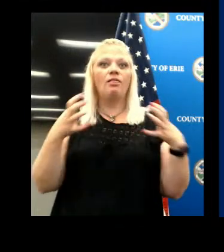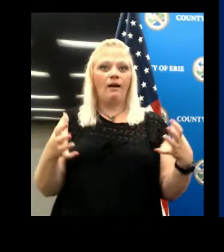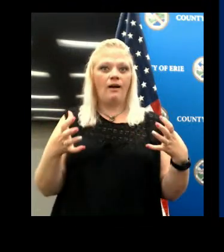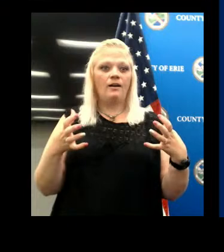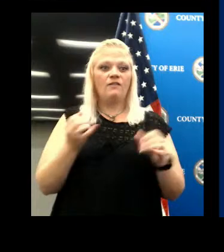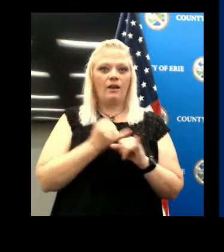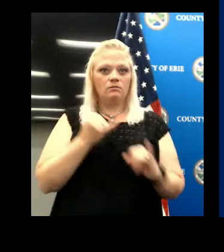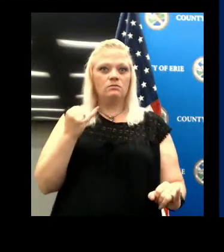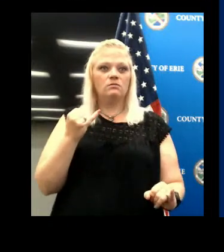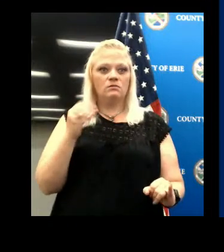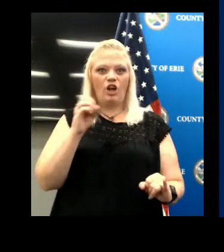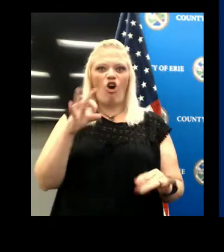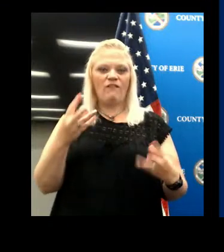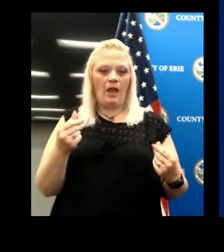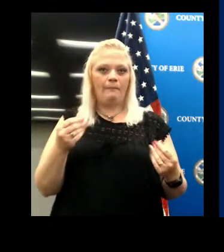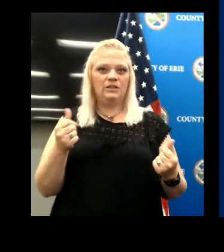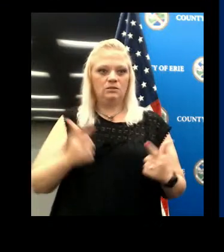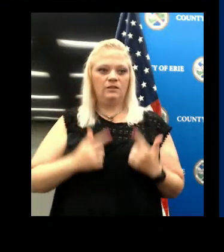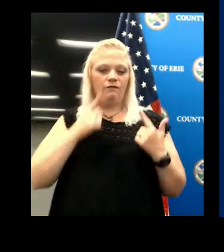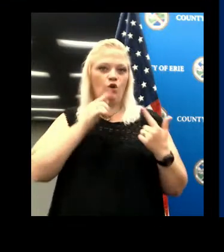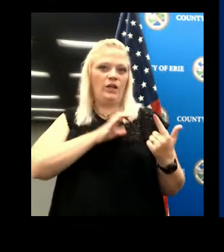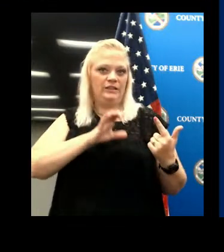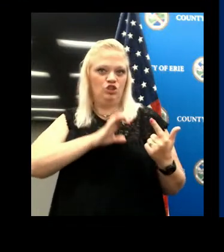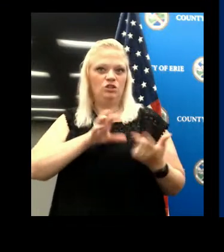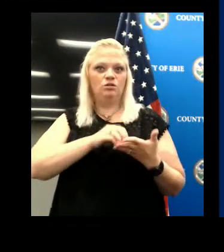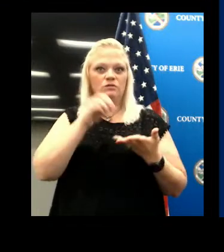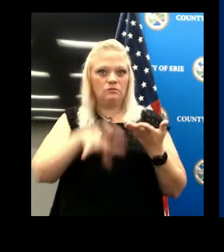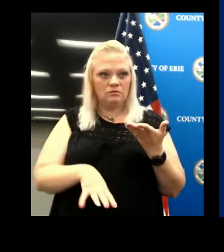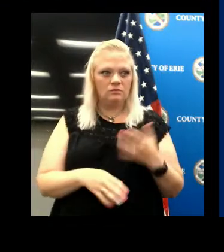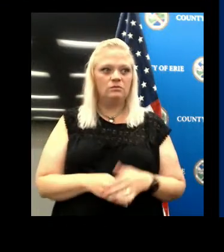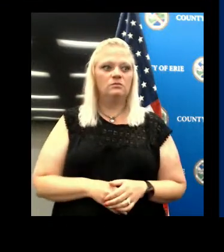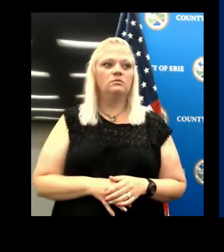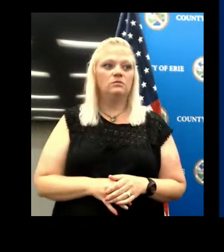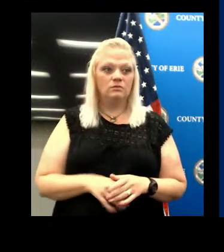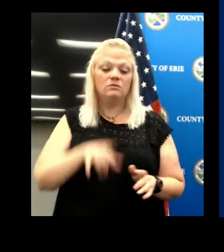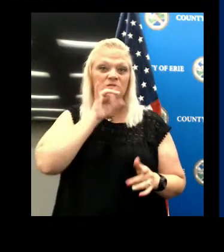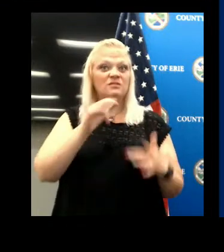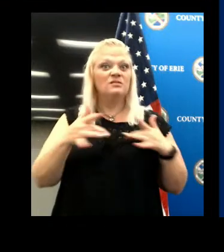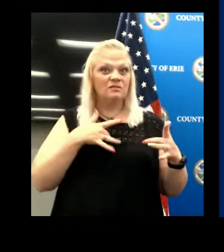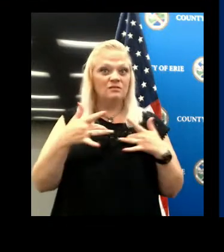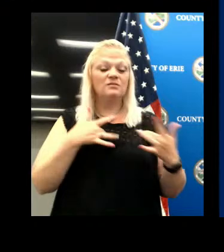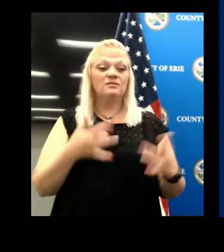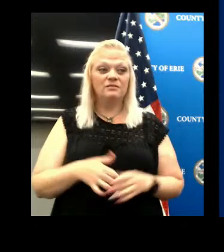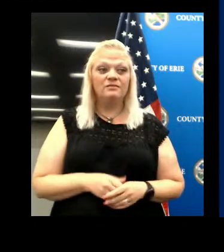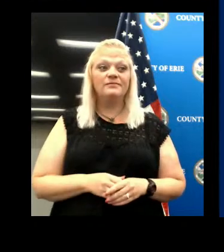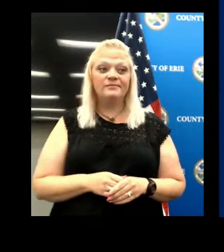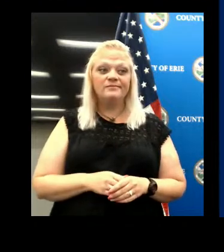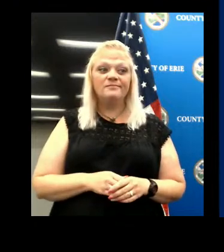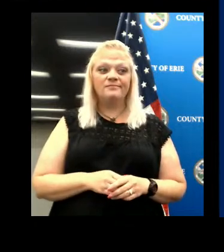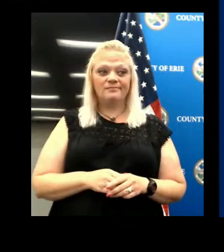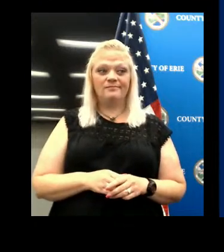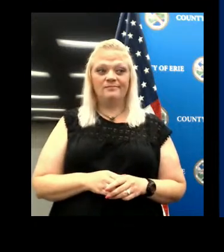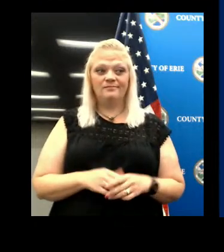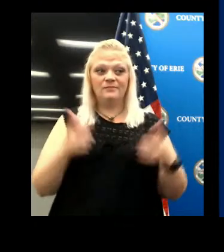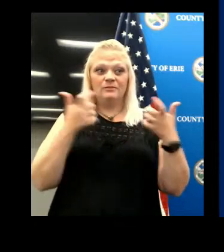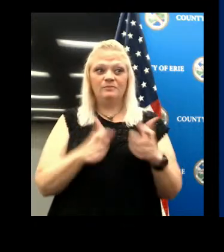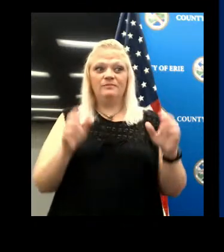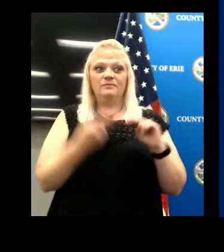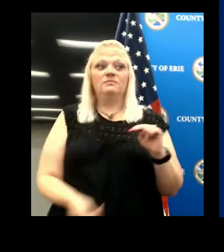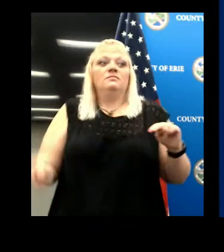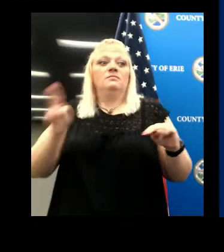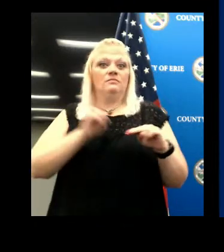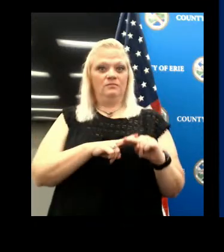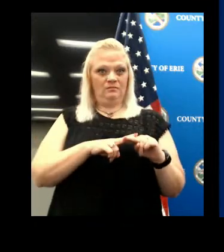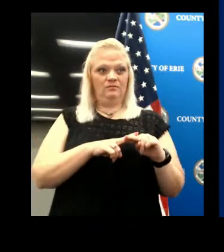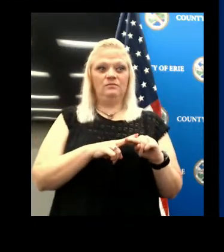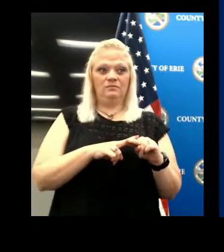off-campus living for Canisius College students. So this is really concerning. The big increase we believe in